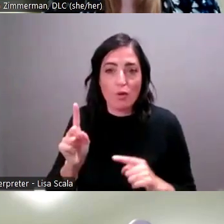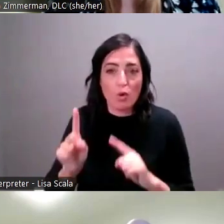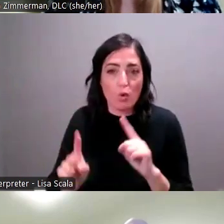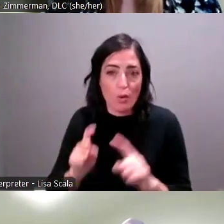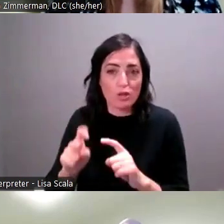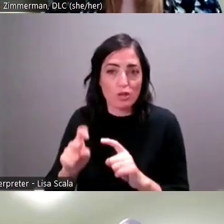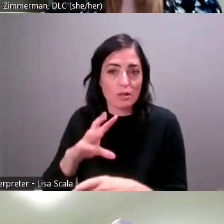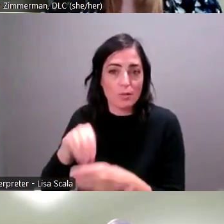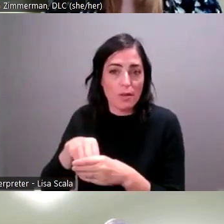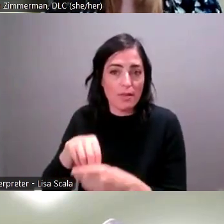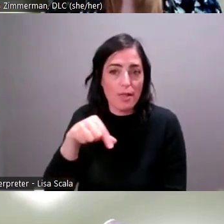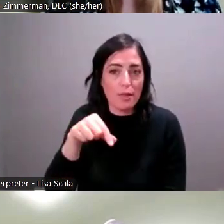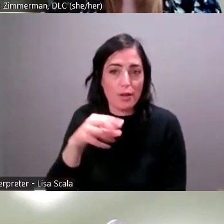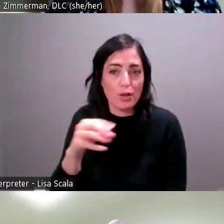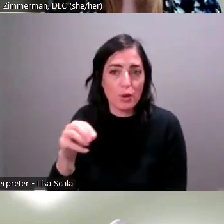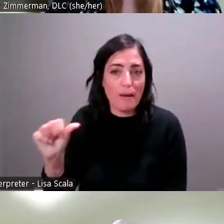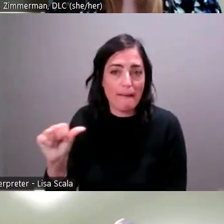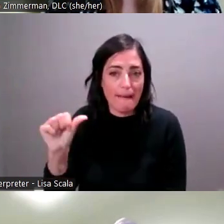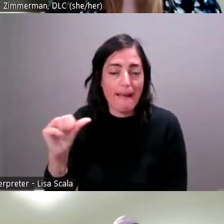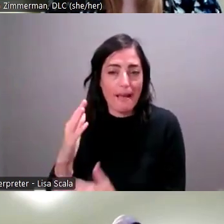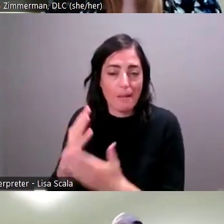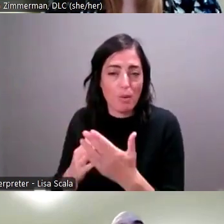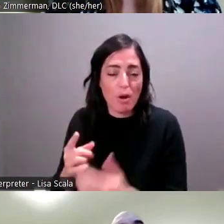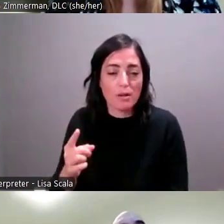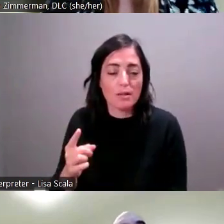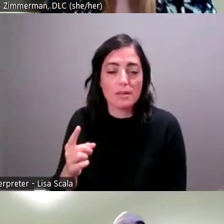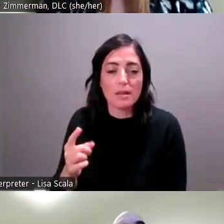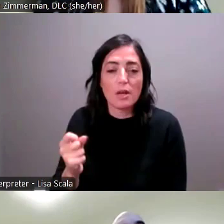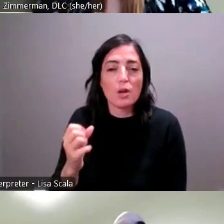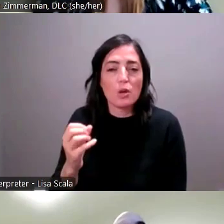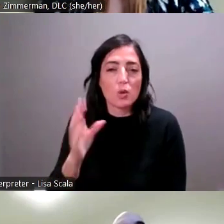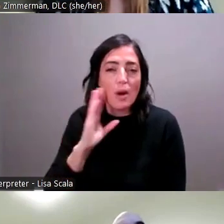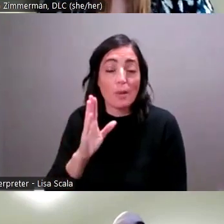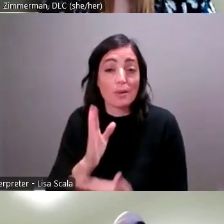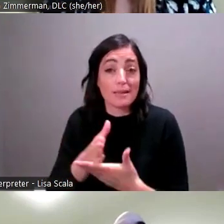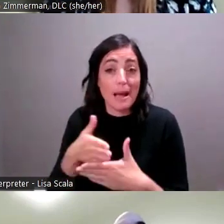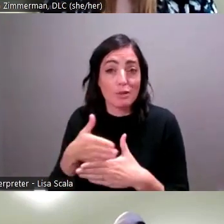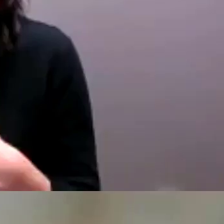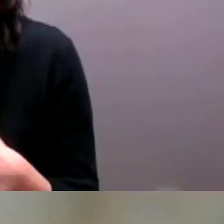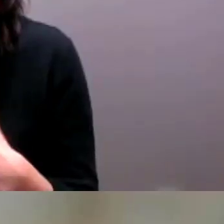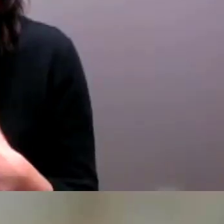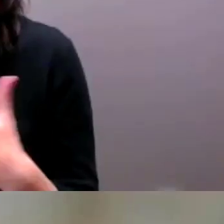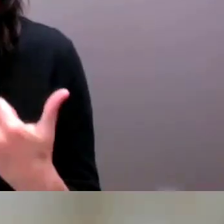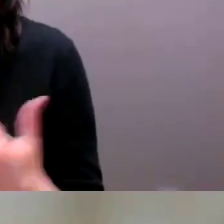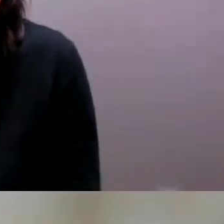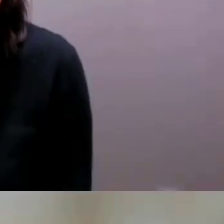the Q&A box, and so I'll stop sharing now.